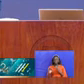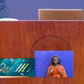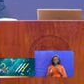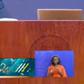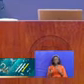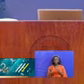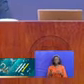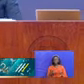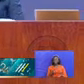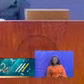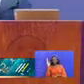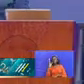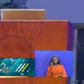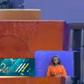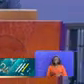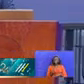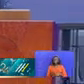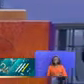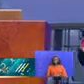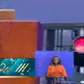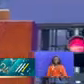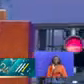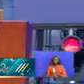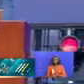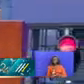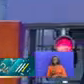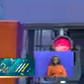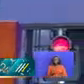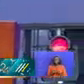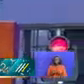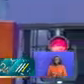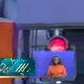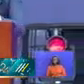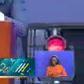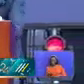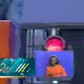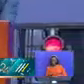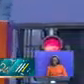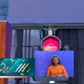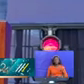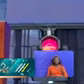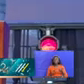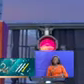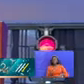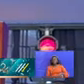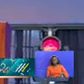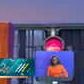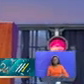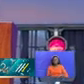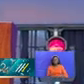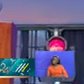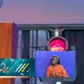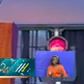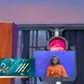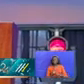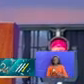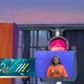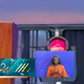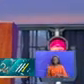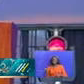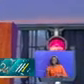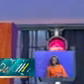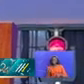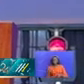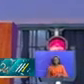of talk but into an age of the Walk that is why when you begin to interact with the word of God you discover that there